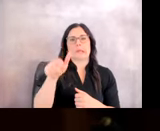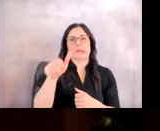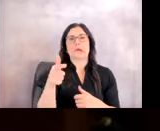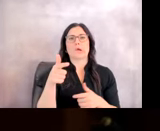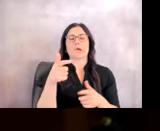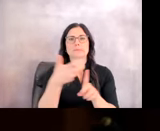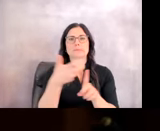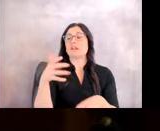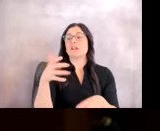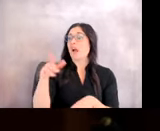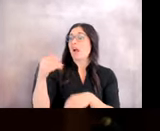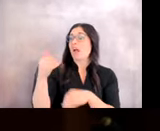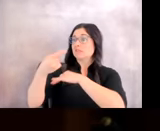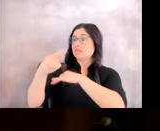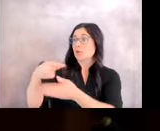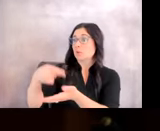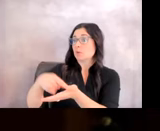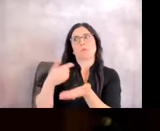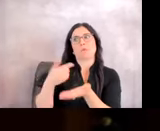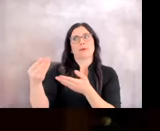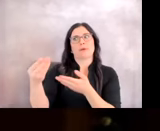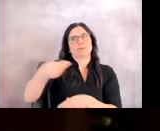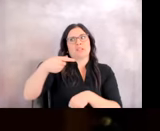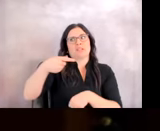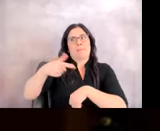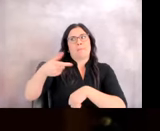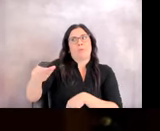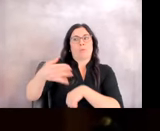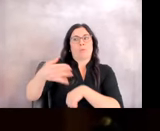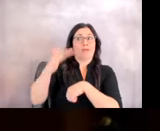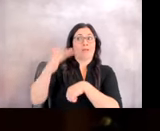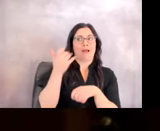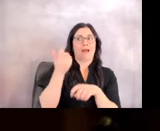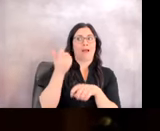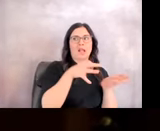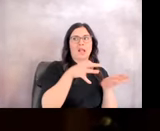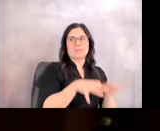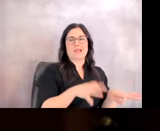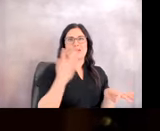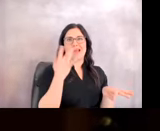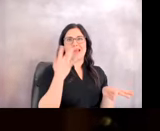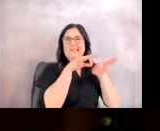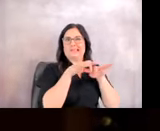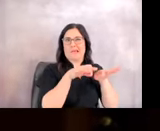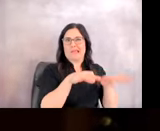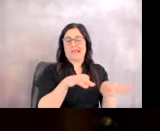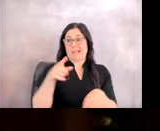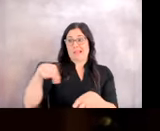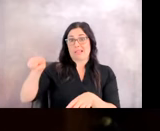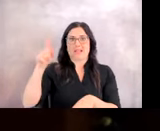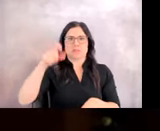the deadline, but I recommend you have it at this time because blah, blah, blah, blah, blah. Explain to your students and even in your